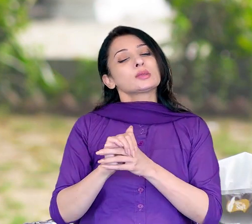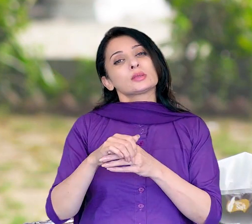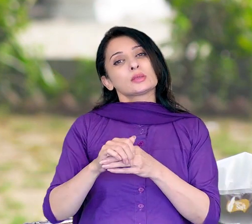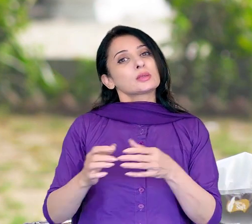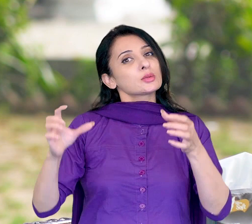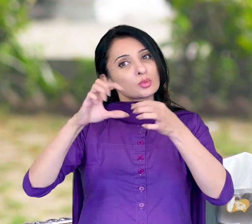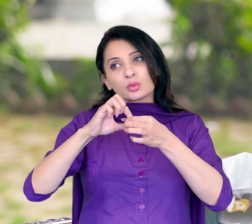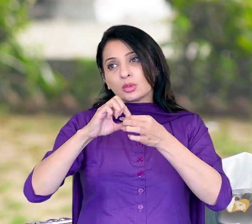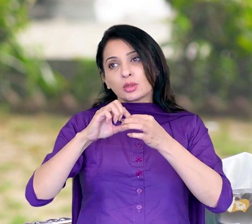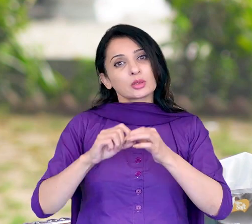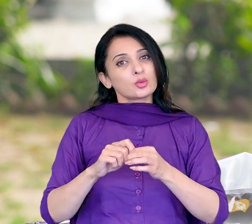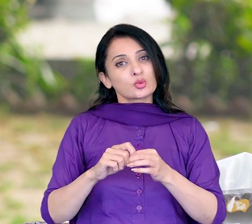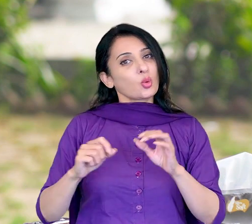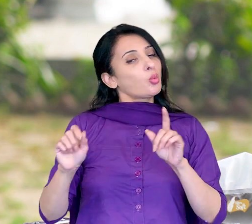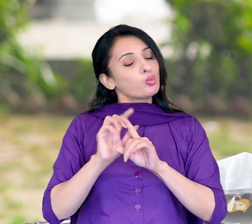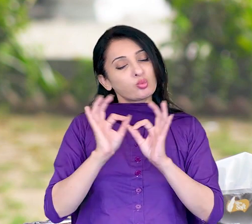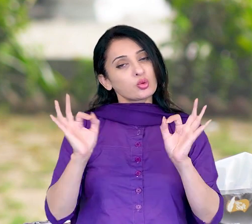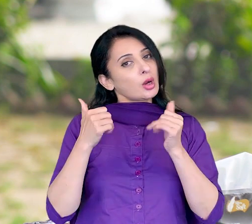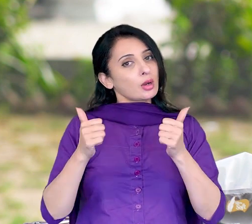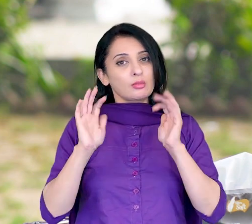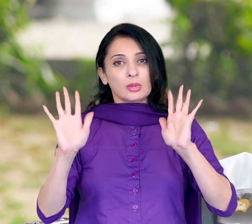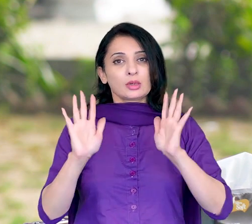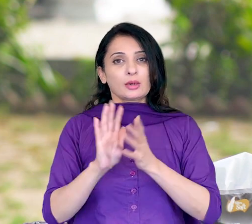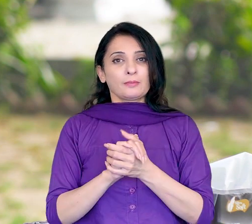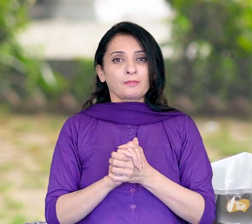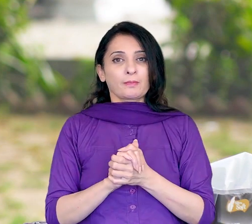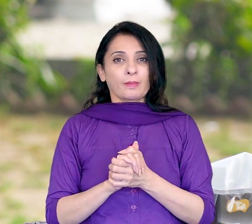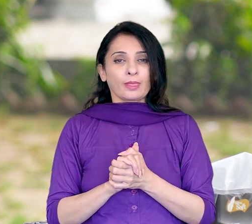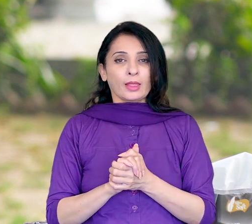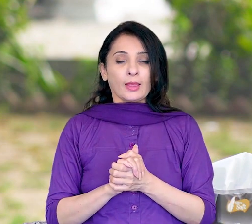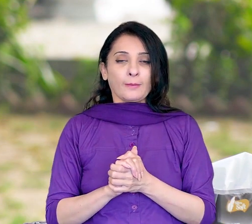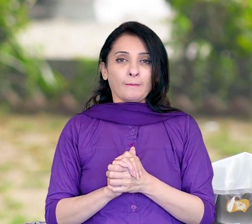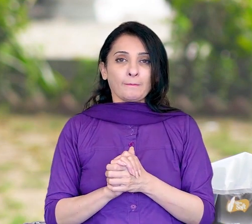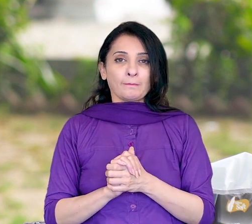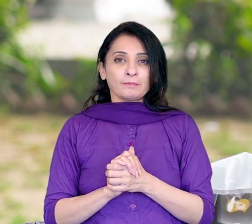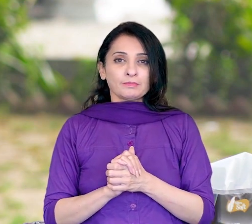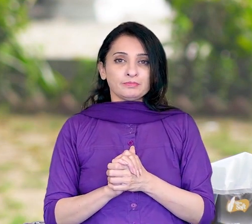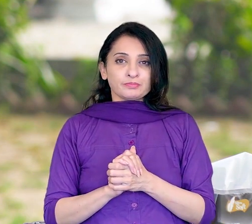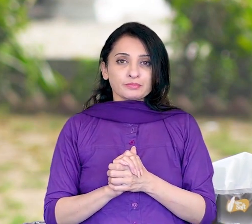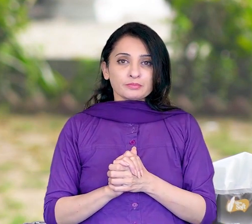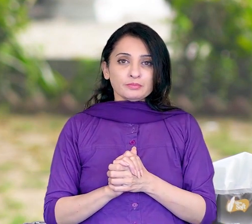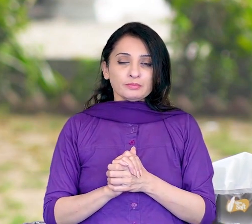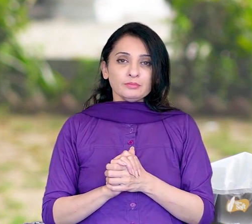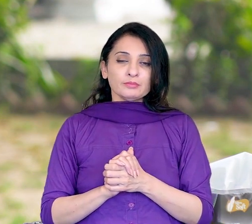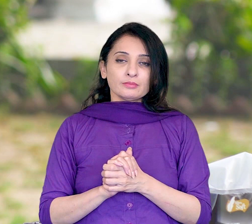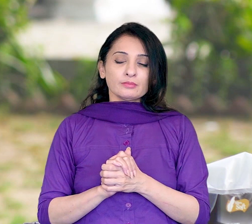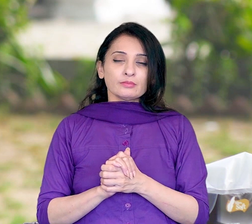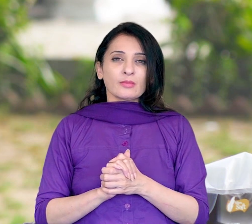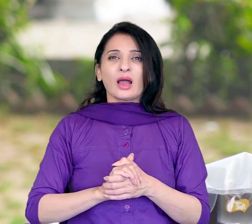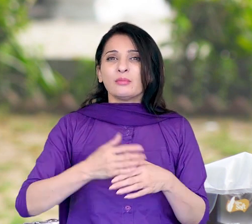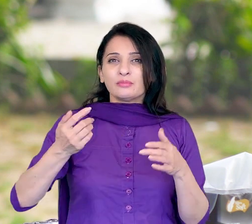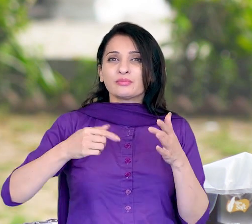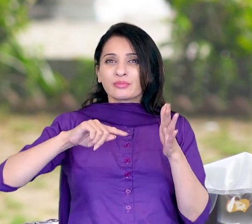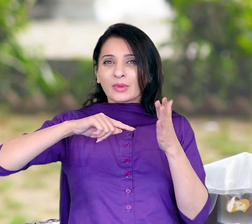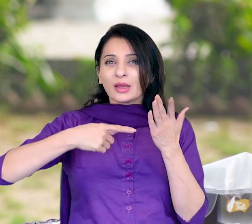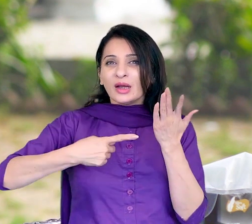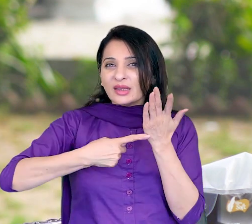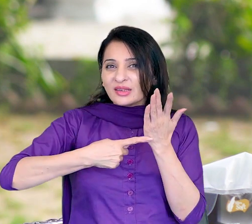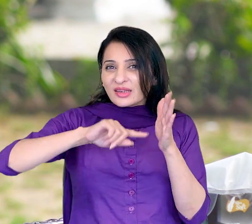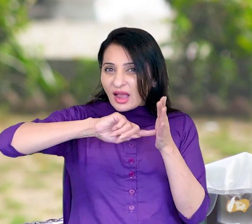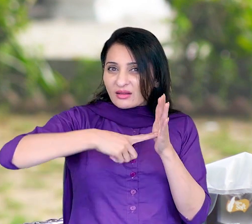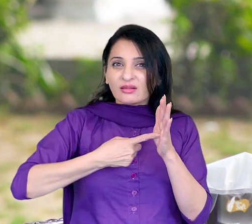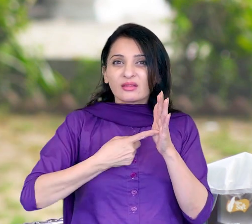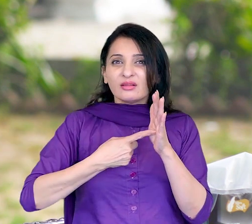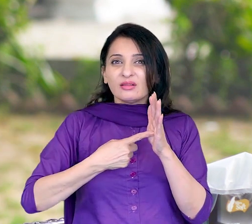the information technology helped us. Now, I've tried to remove the technical jargon